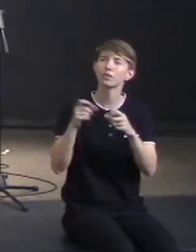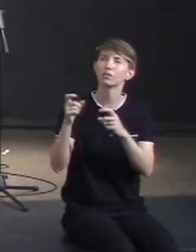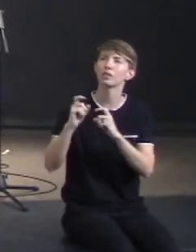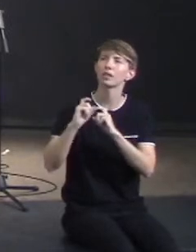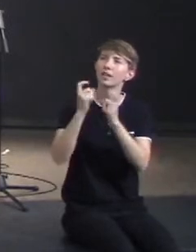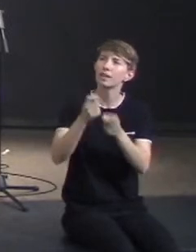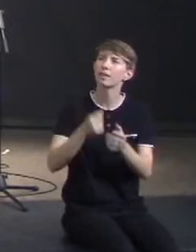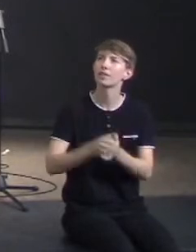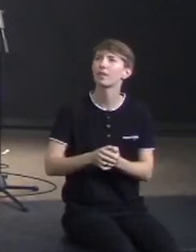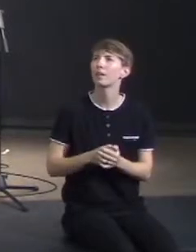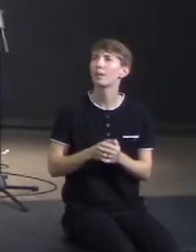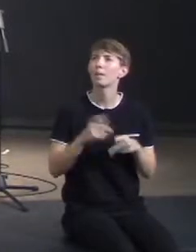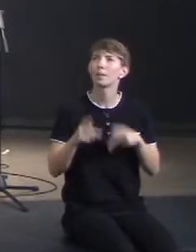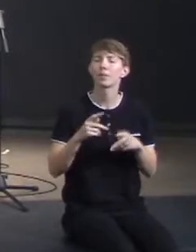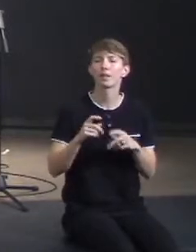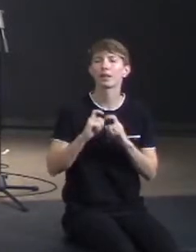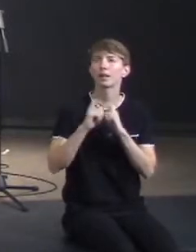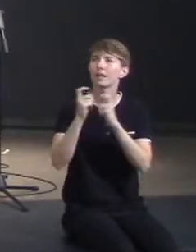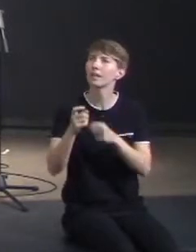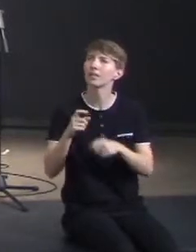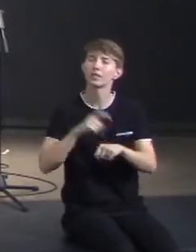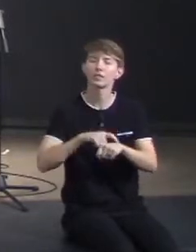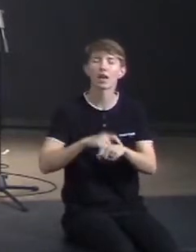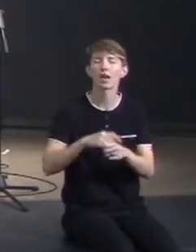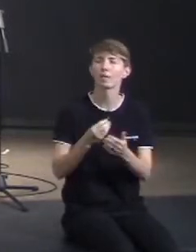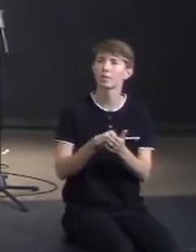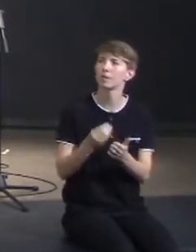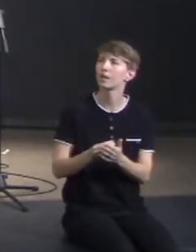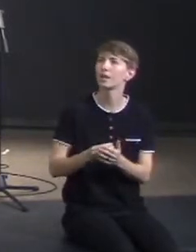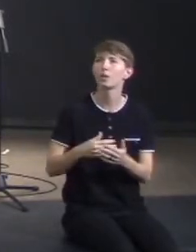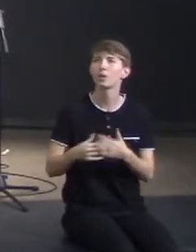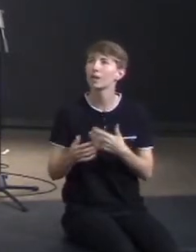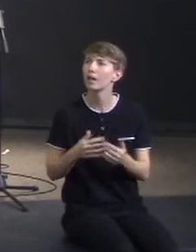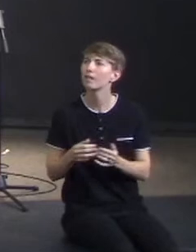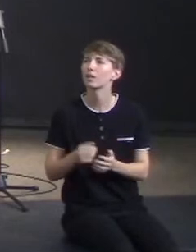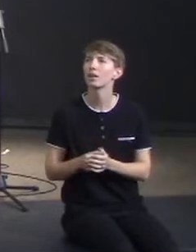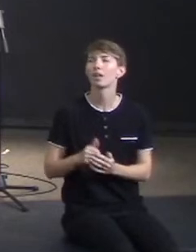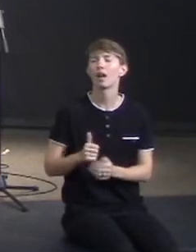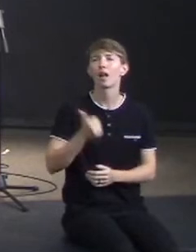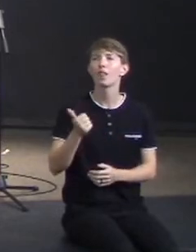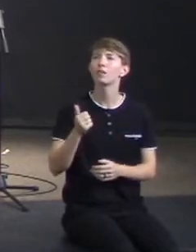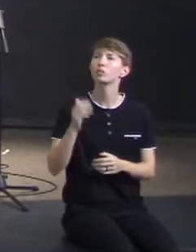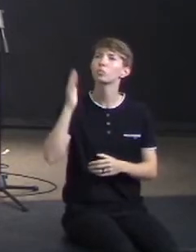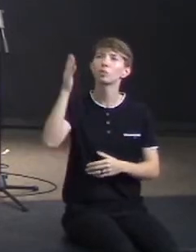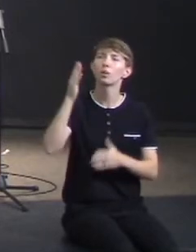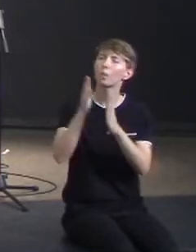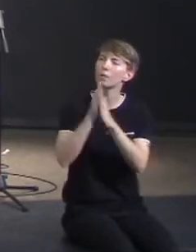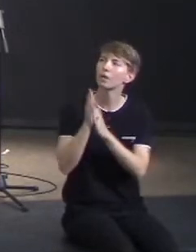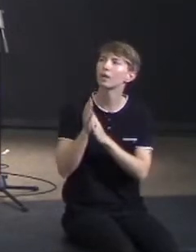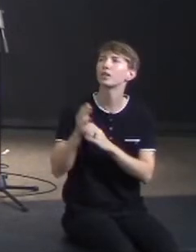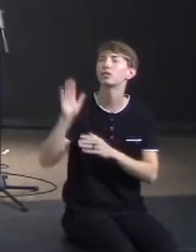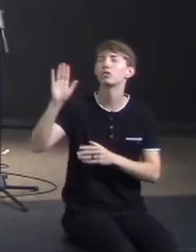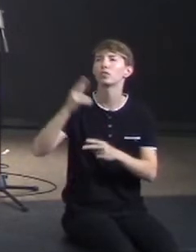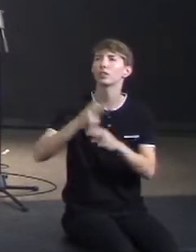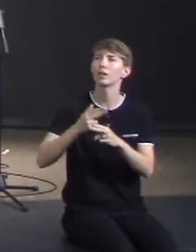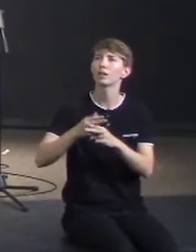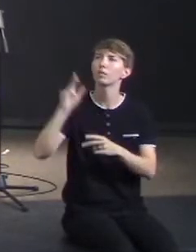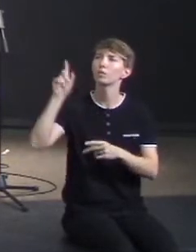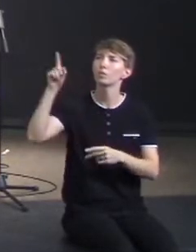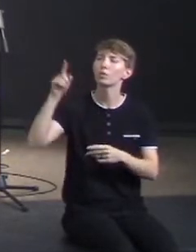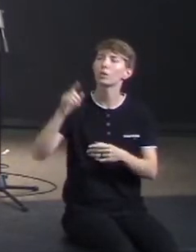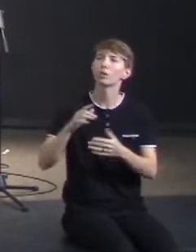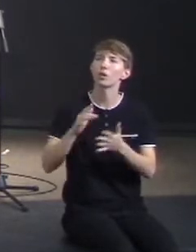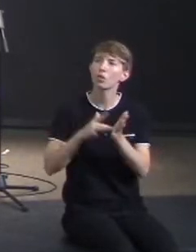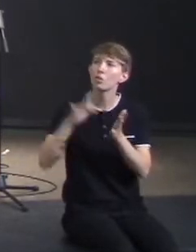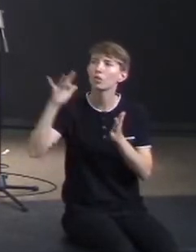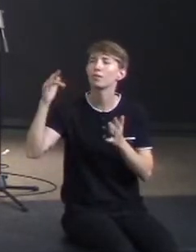money, whatever it is that honors you, that others will praise your name, that you are glorified. Thank you for allowing us to be able